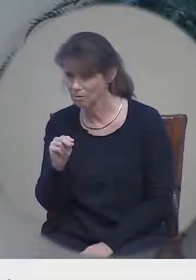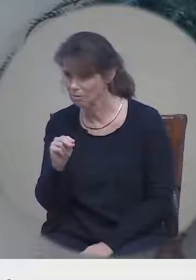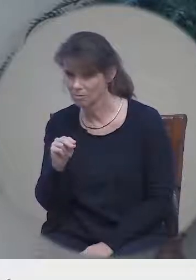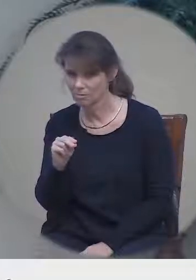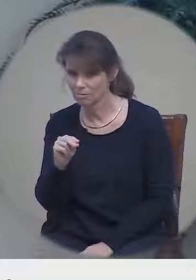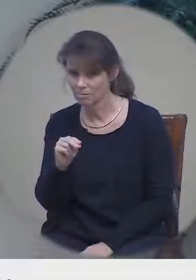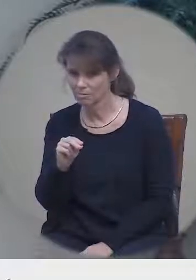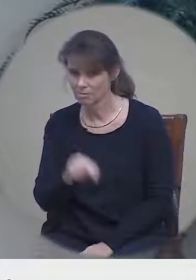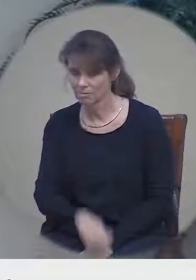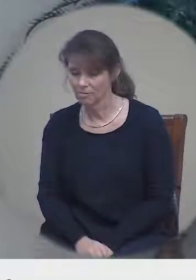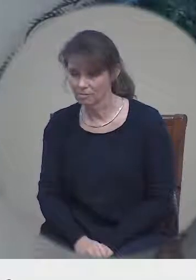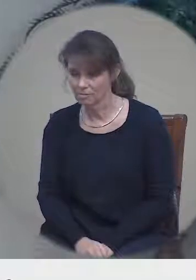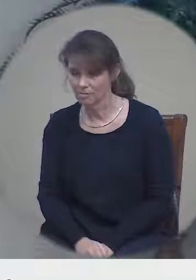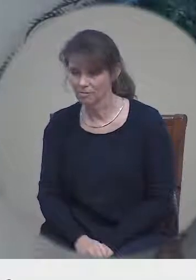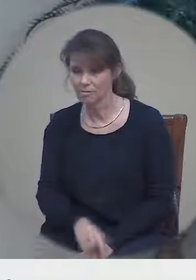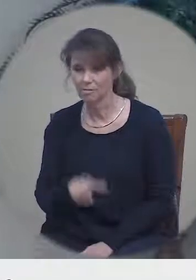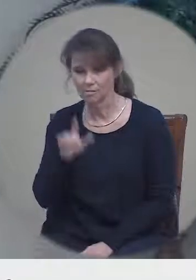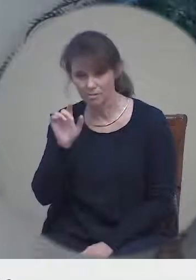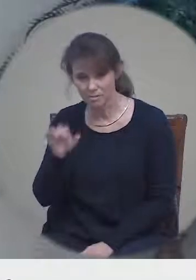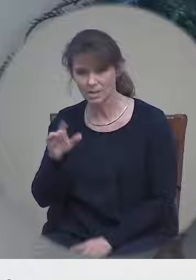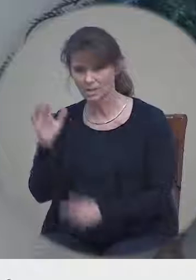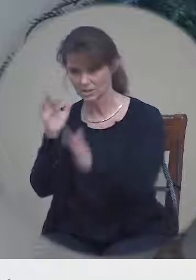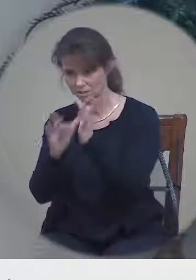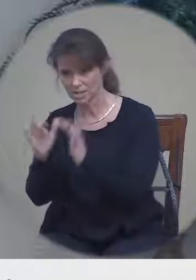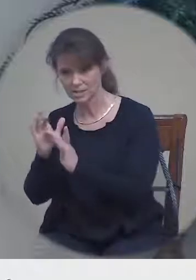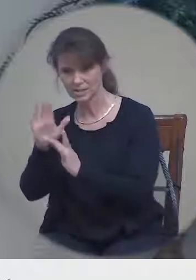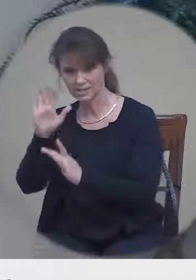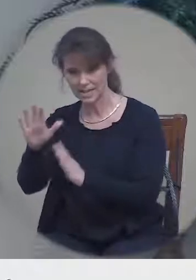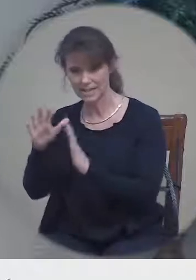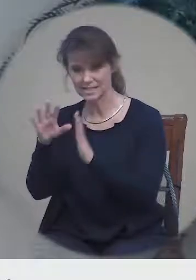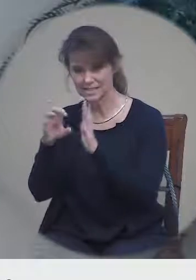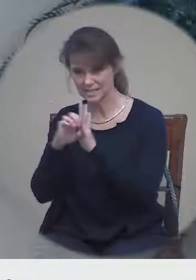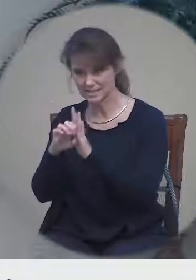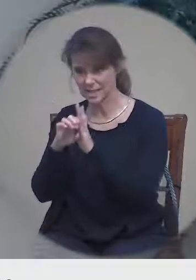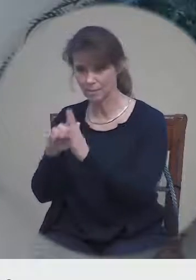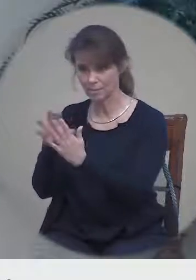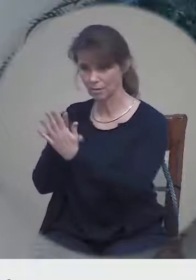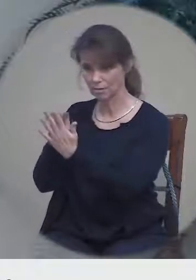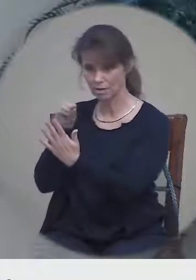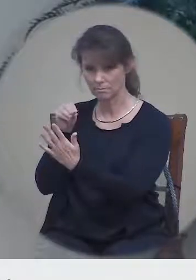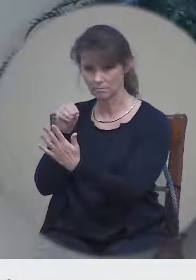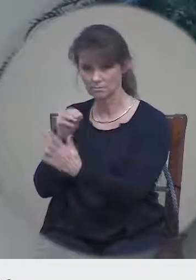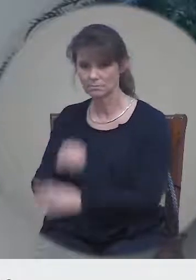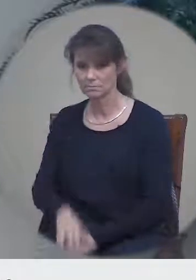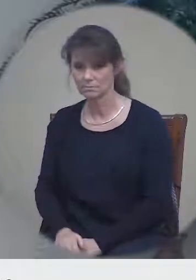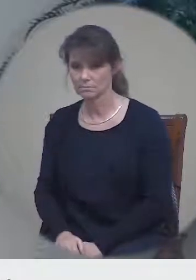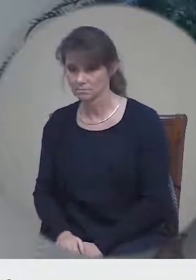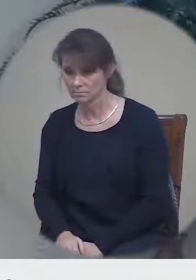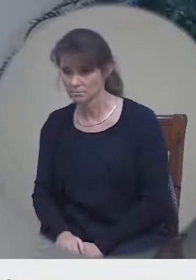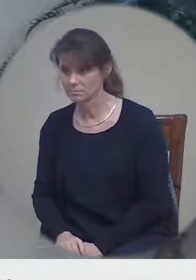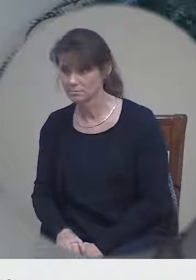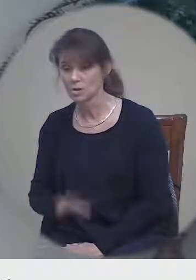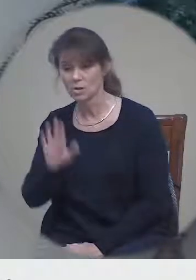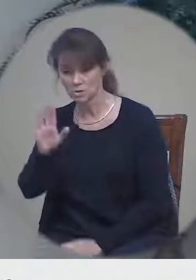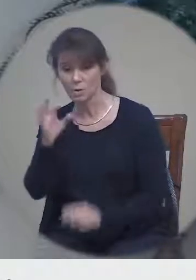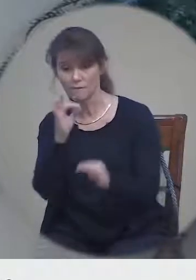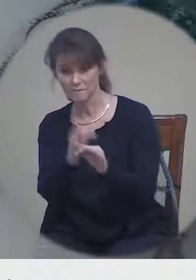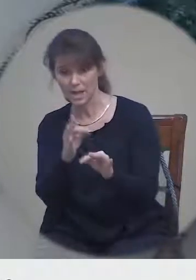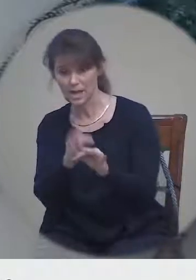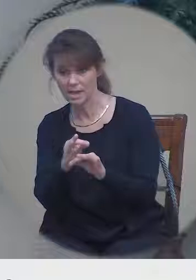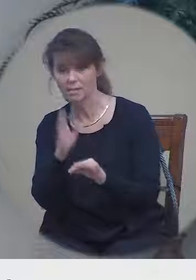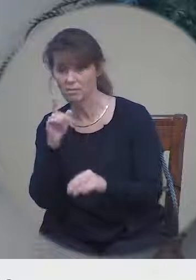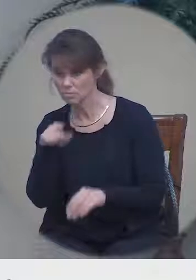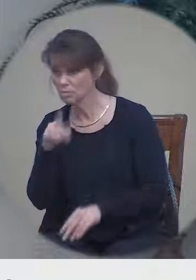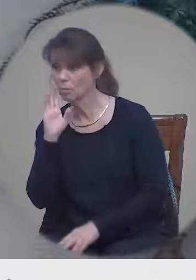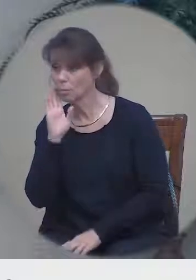You think you're going to go through life without somebody pushing back at your faith? That's not going to